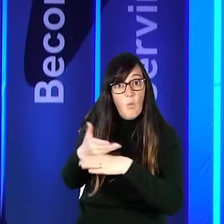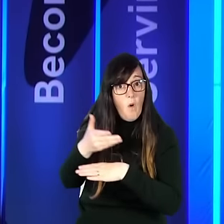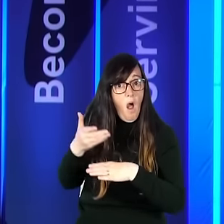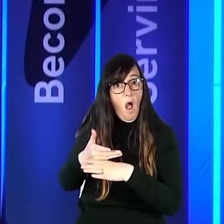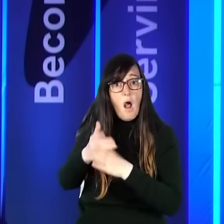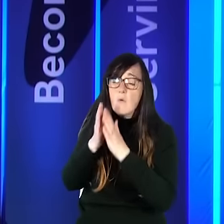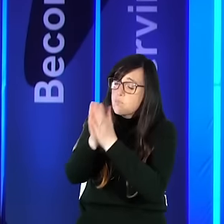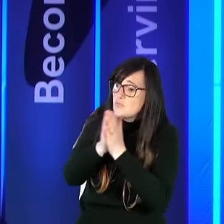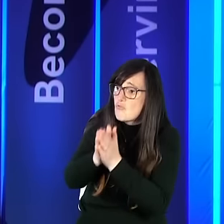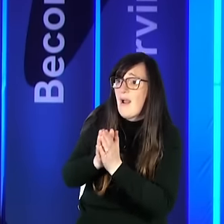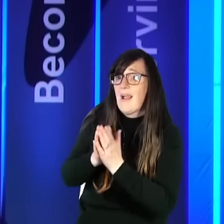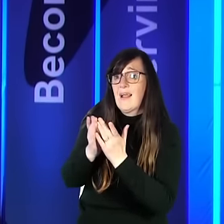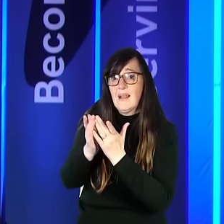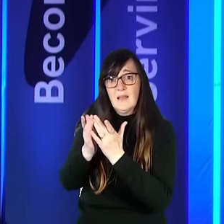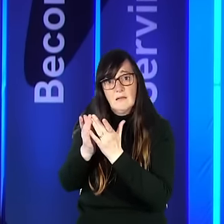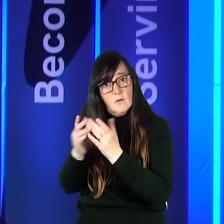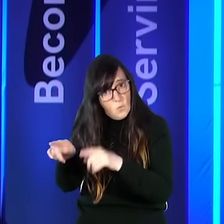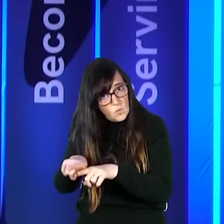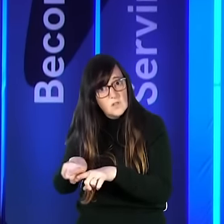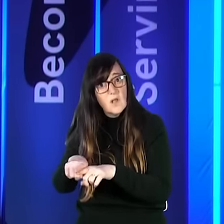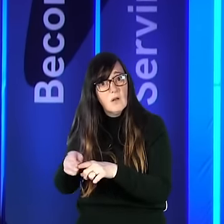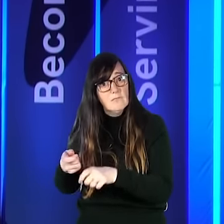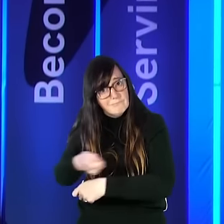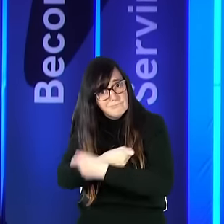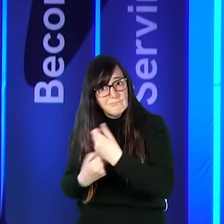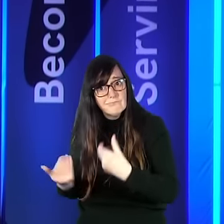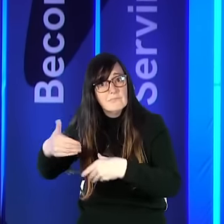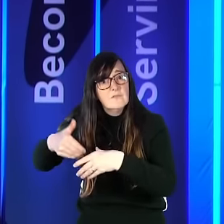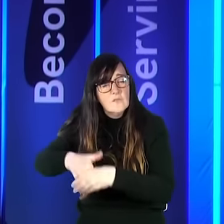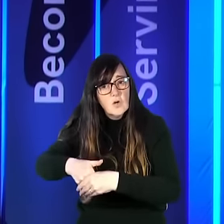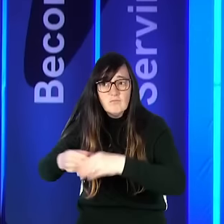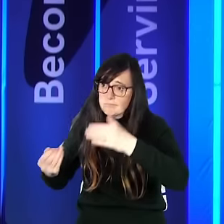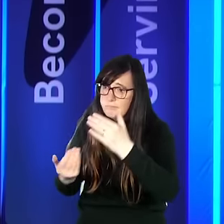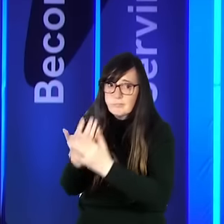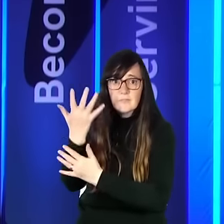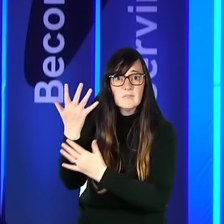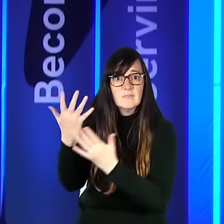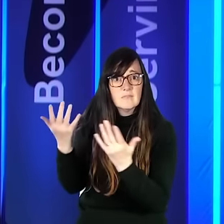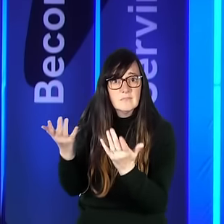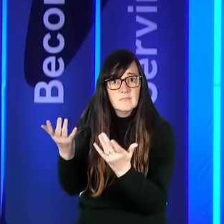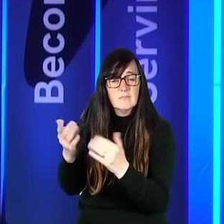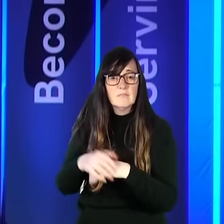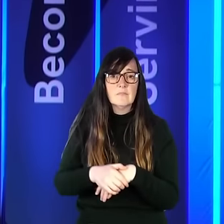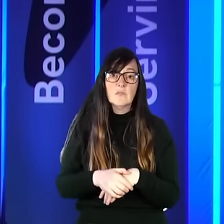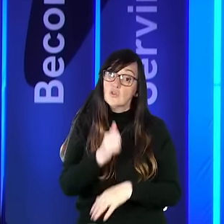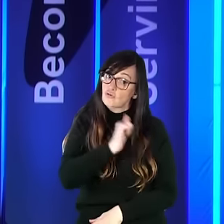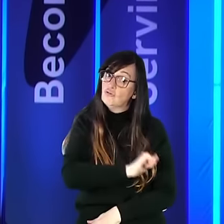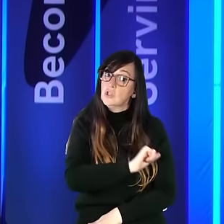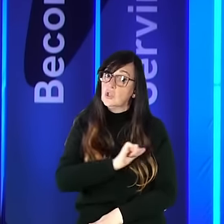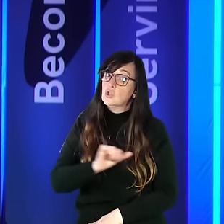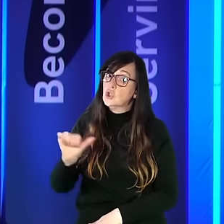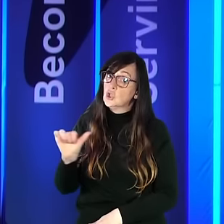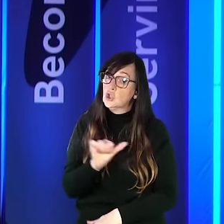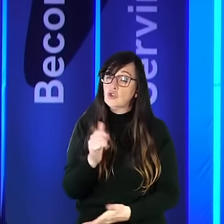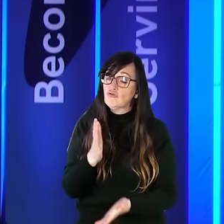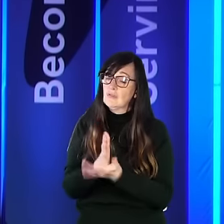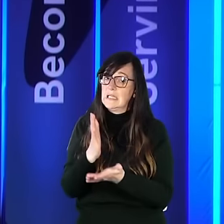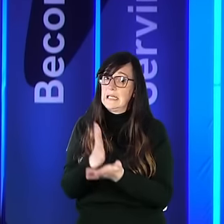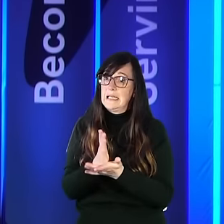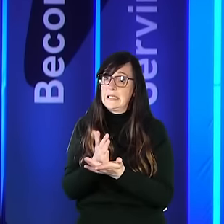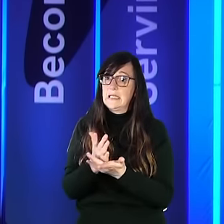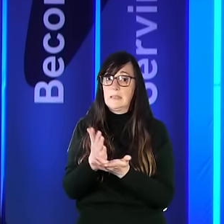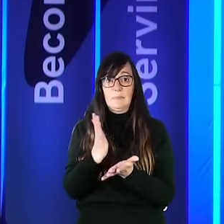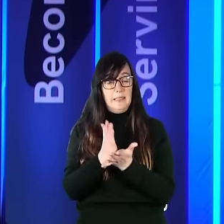We have a glorious vision for work given to us by Genesis 1. Christians should be the most satisfied, the